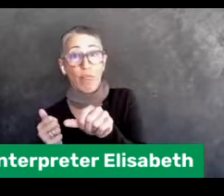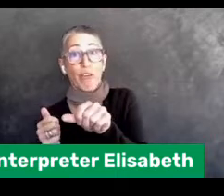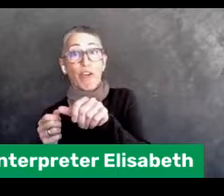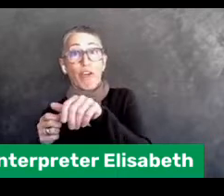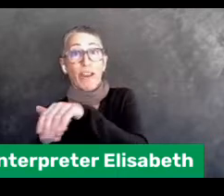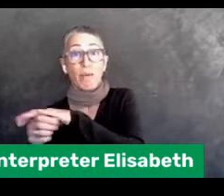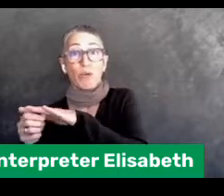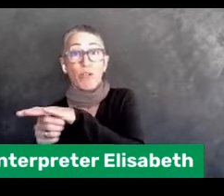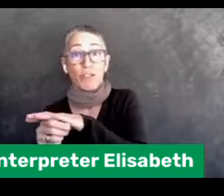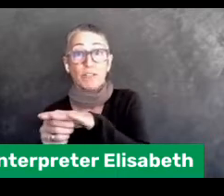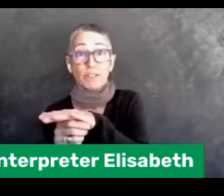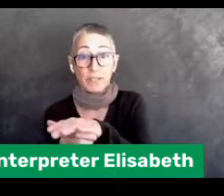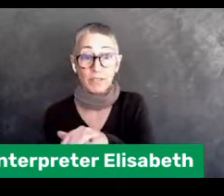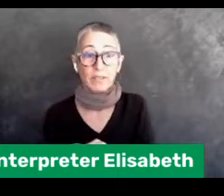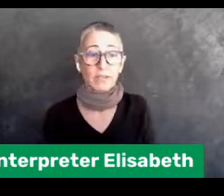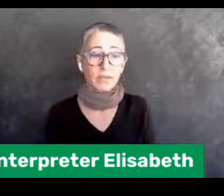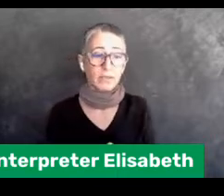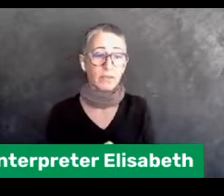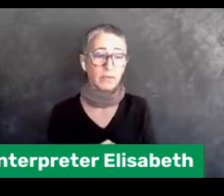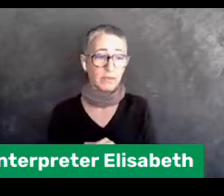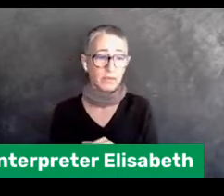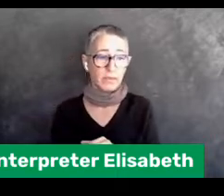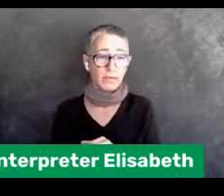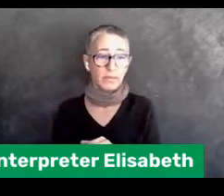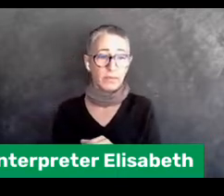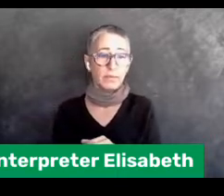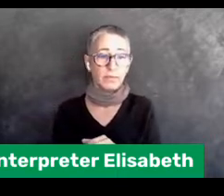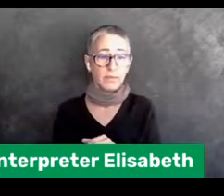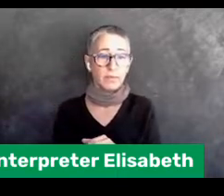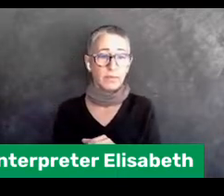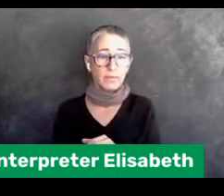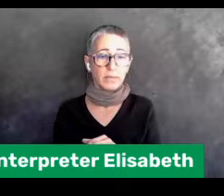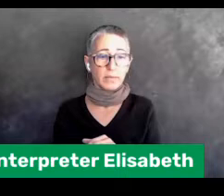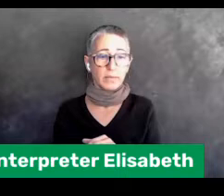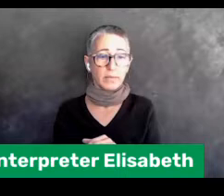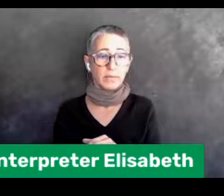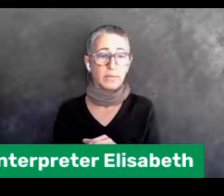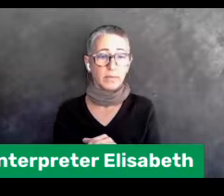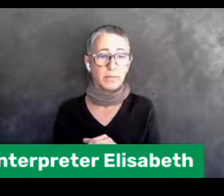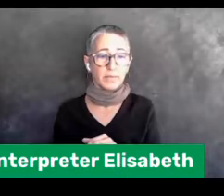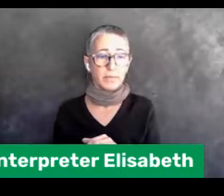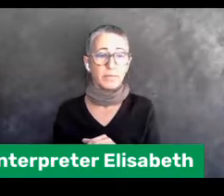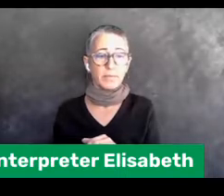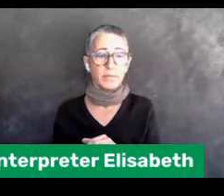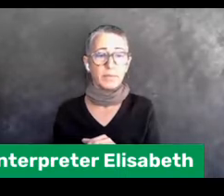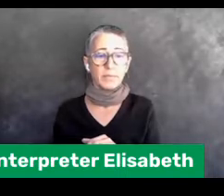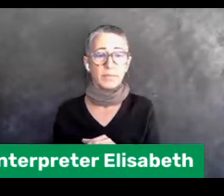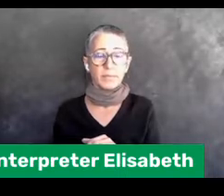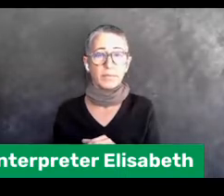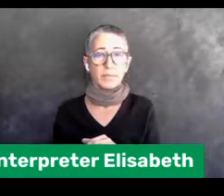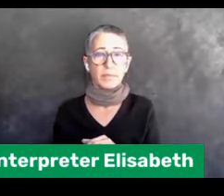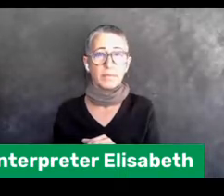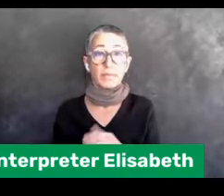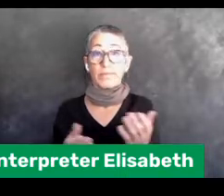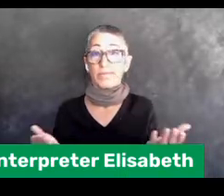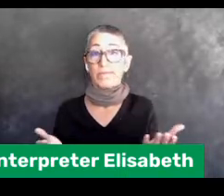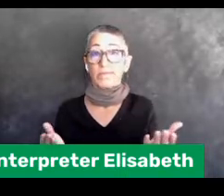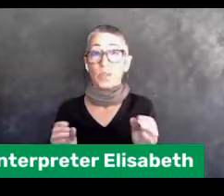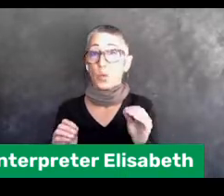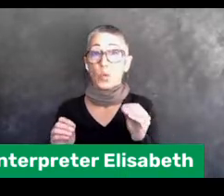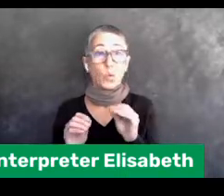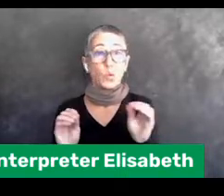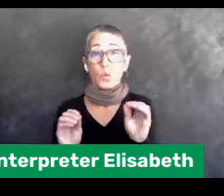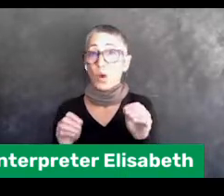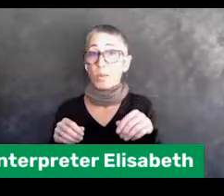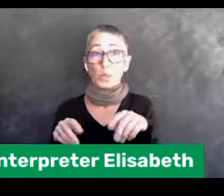areas. So many have the funds to spend. We're just simply lacking the opportunities. This trend